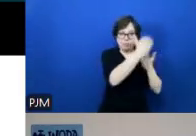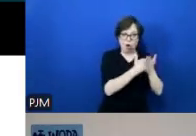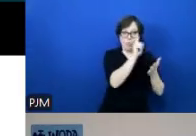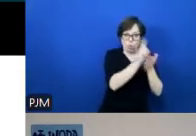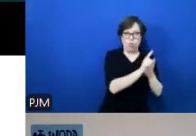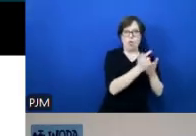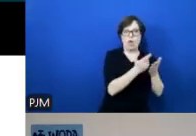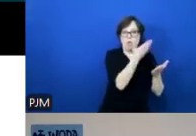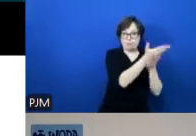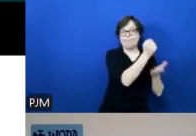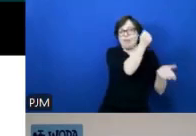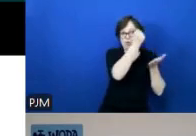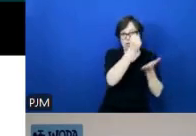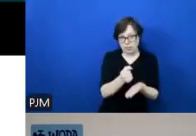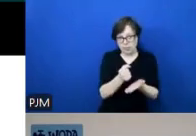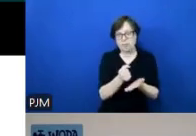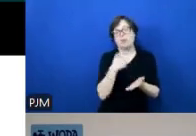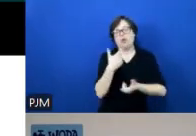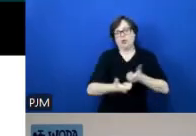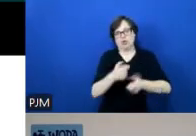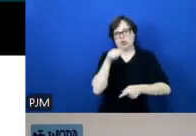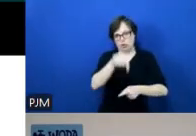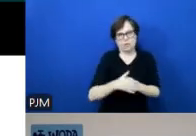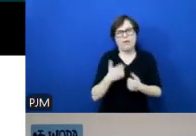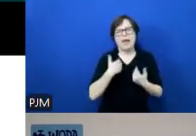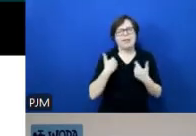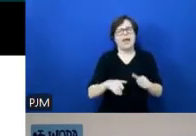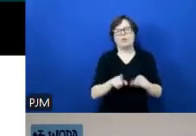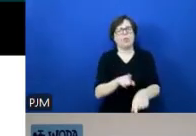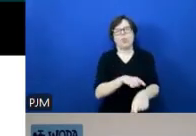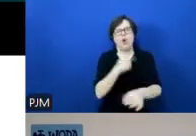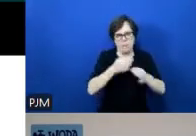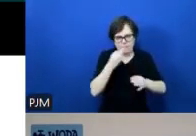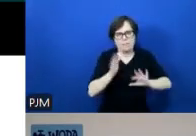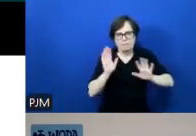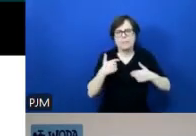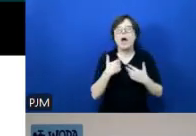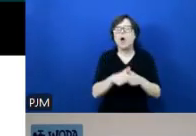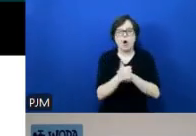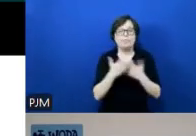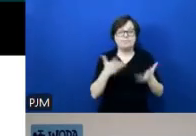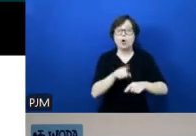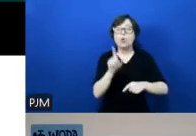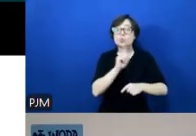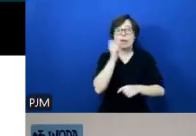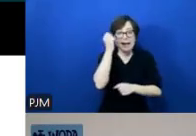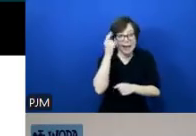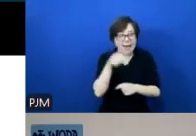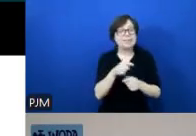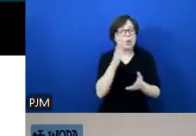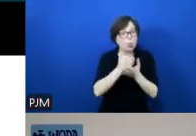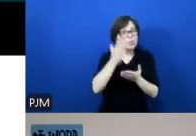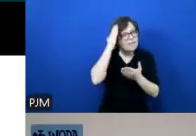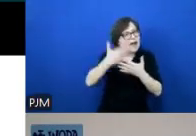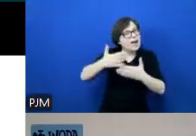was co-financed, it was implemented. Speaking very plainly, simplifying, it helps with the use